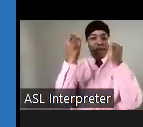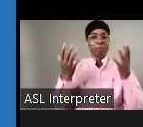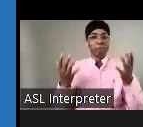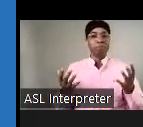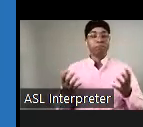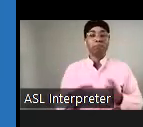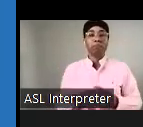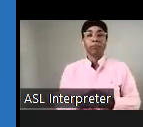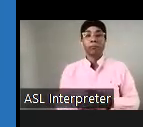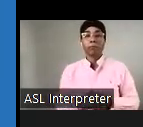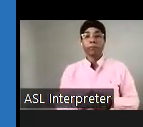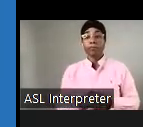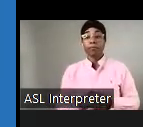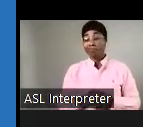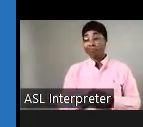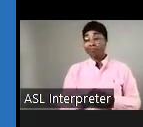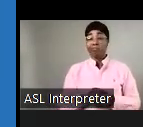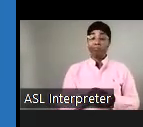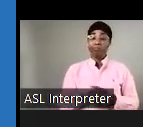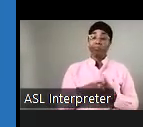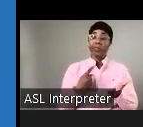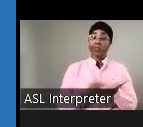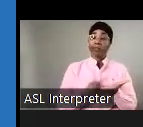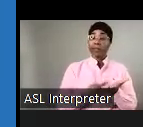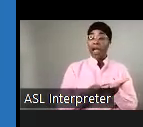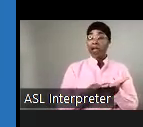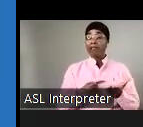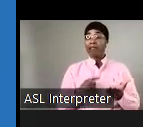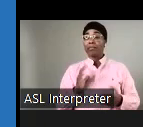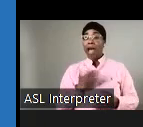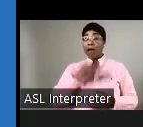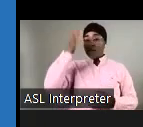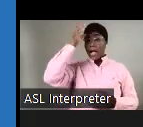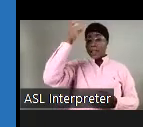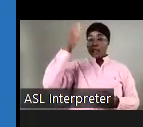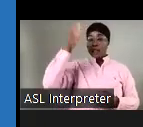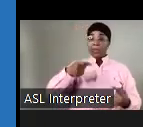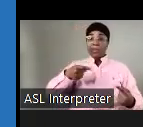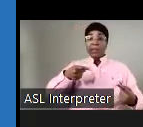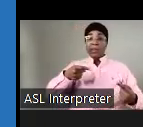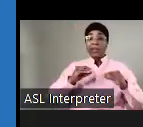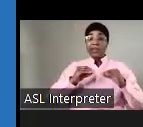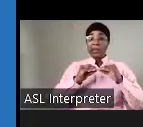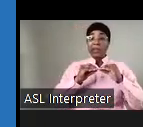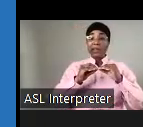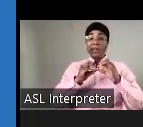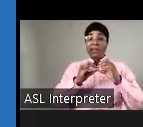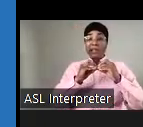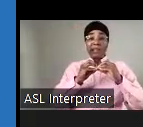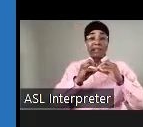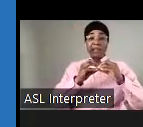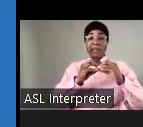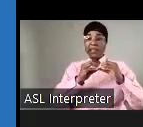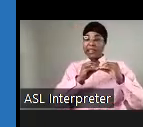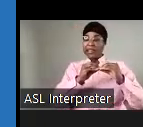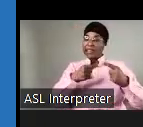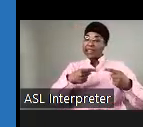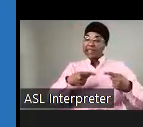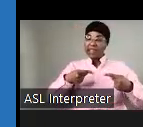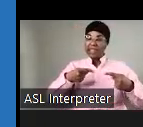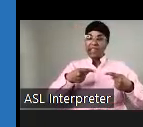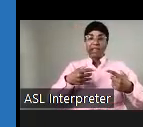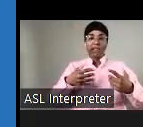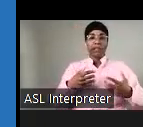at times it's been contentious. Our Aspen TFPA goes against the grain of our local